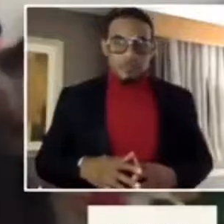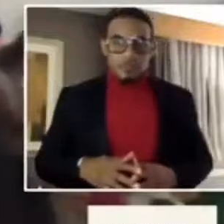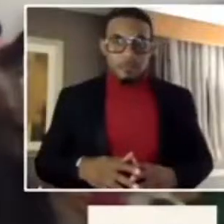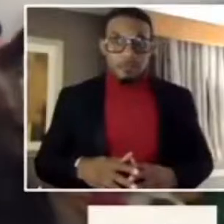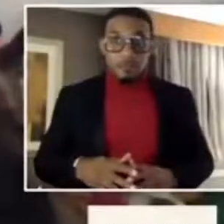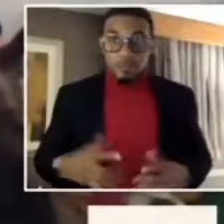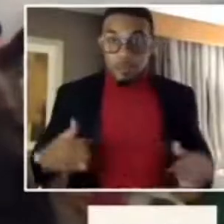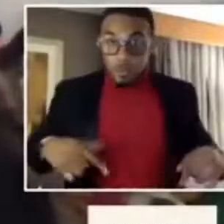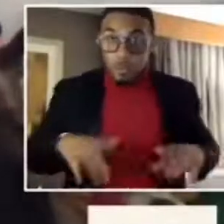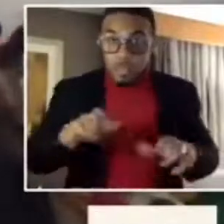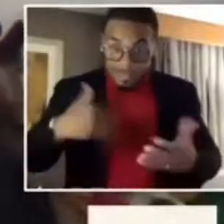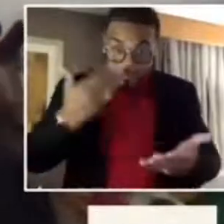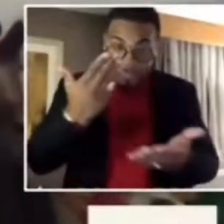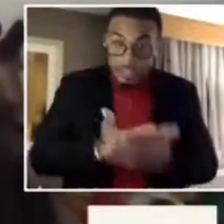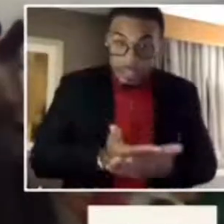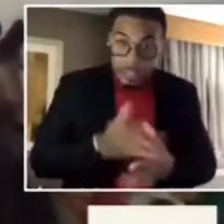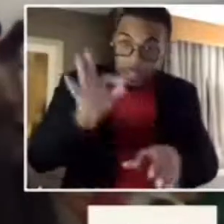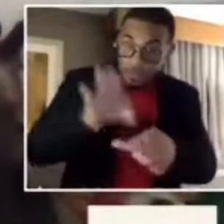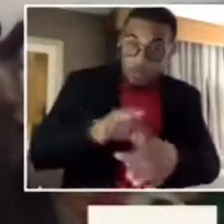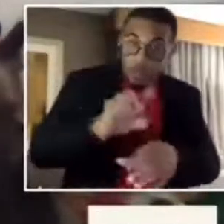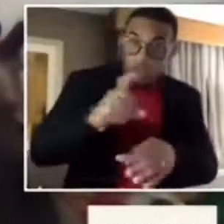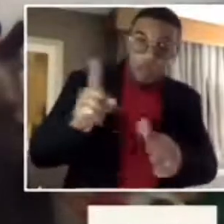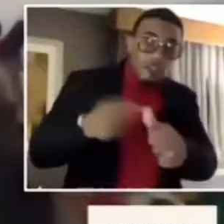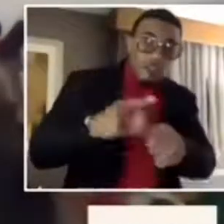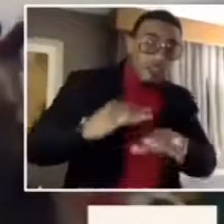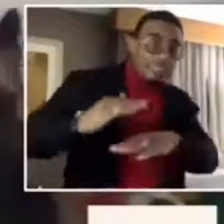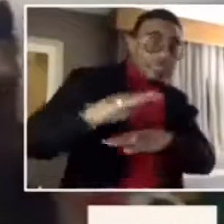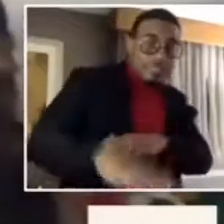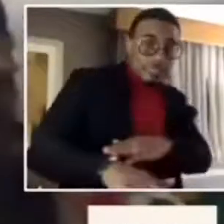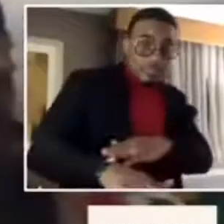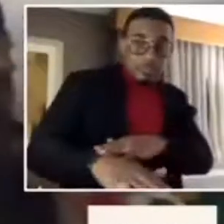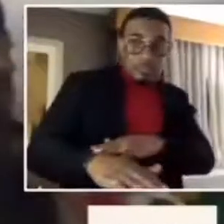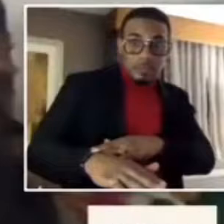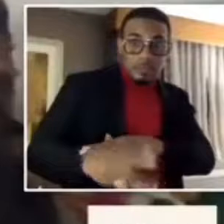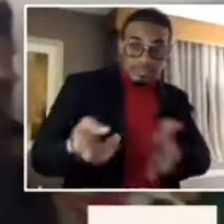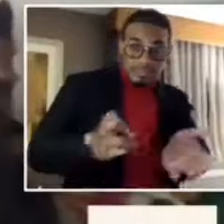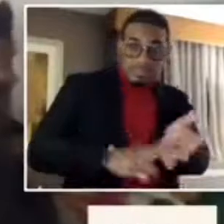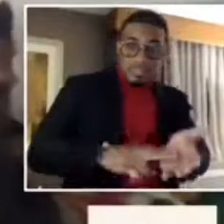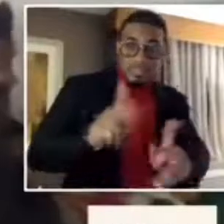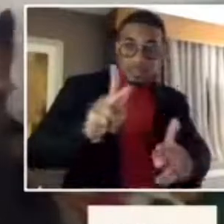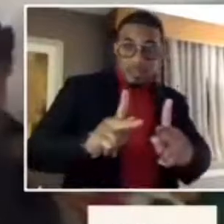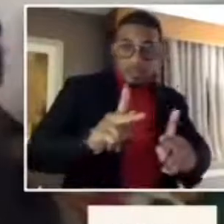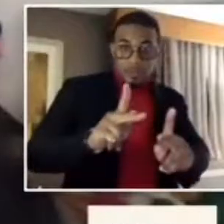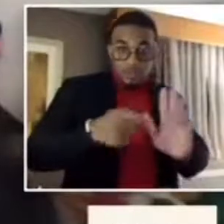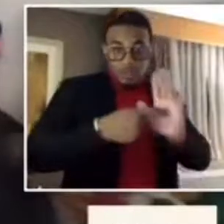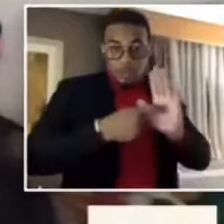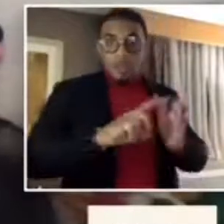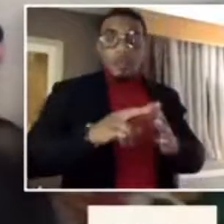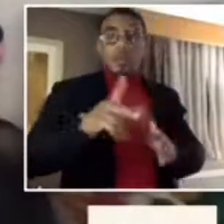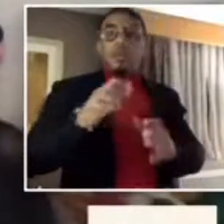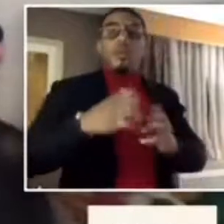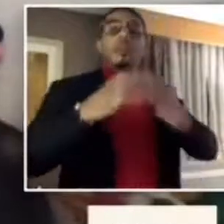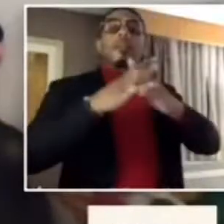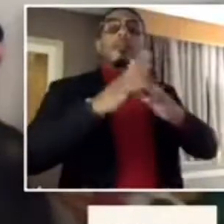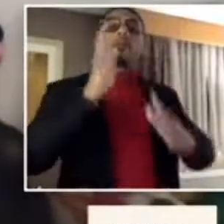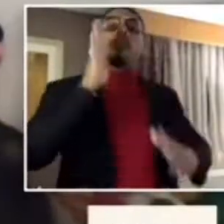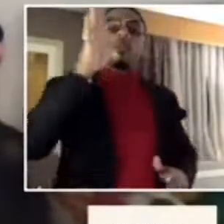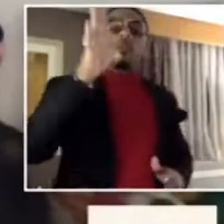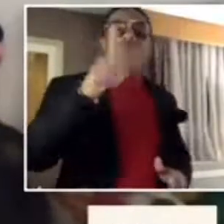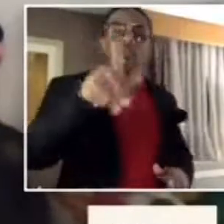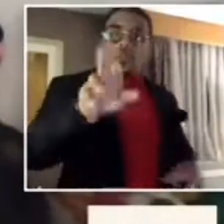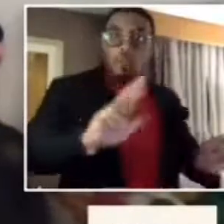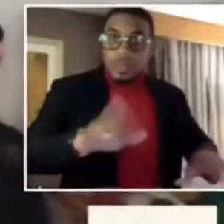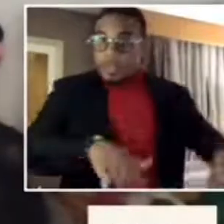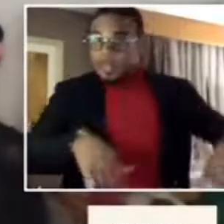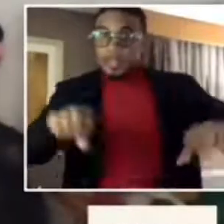We can get there, and voting is only the first step. Signing the People's Charter means you want to build this future and that you're ready to